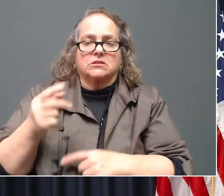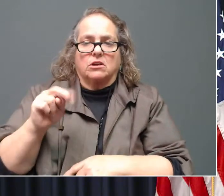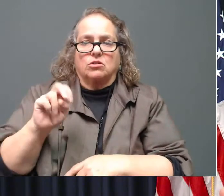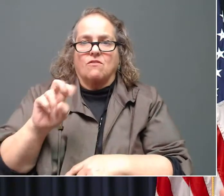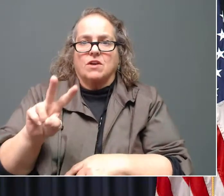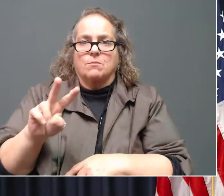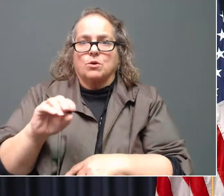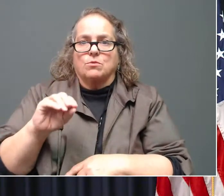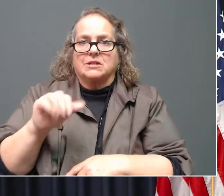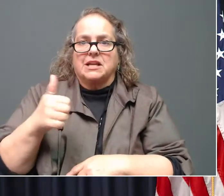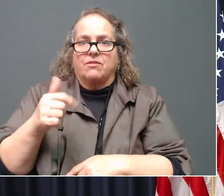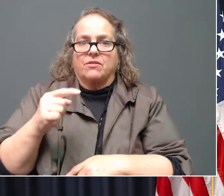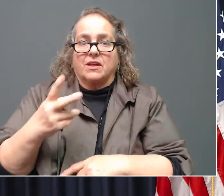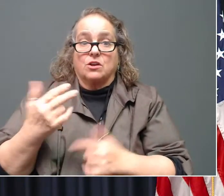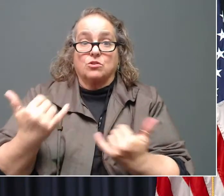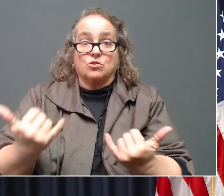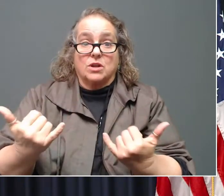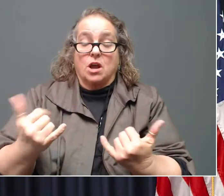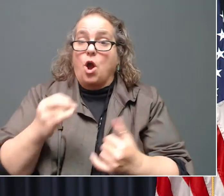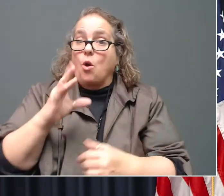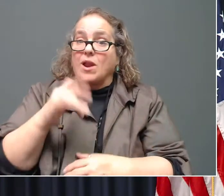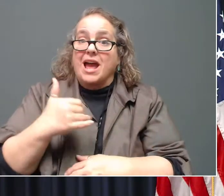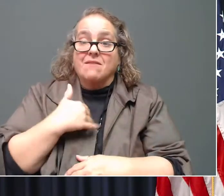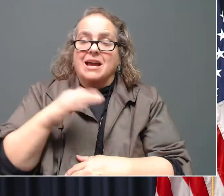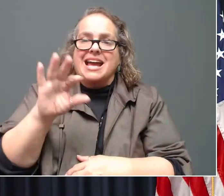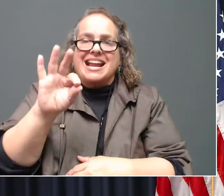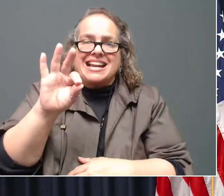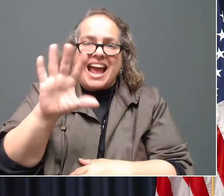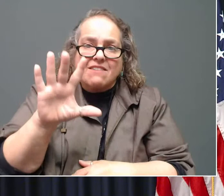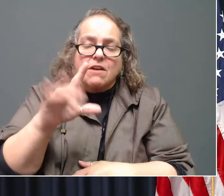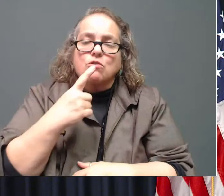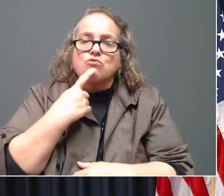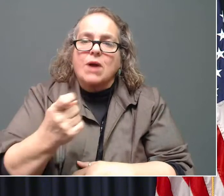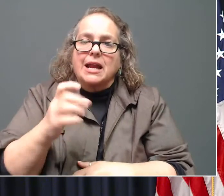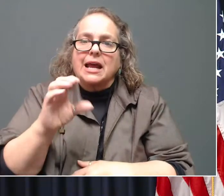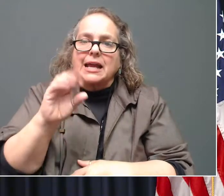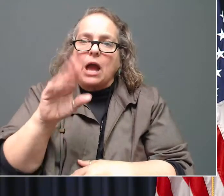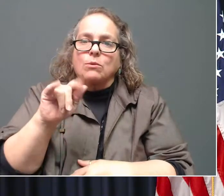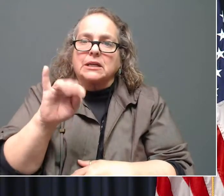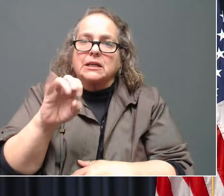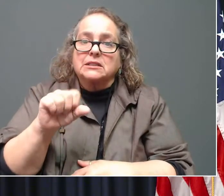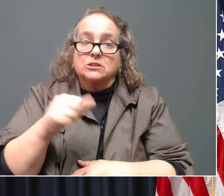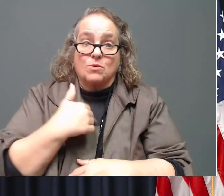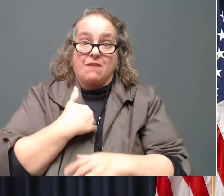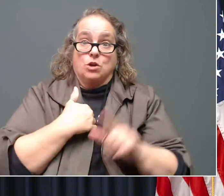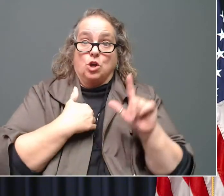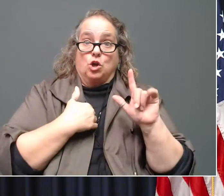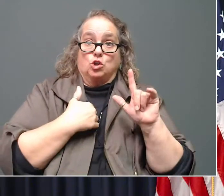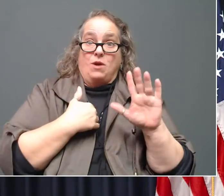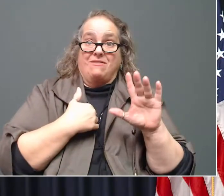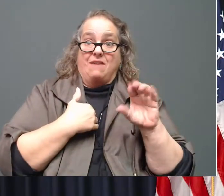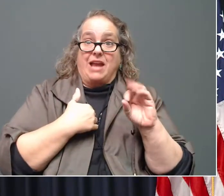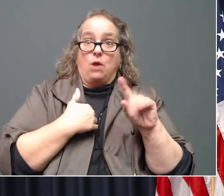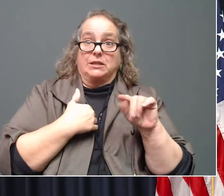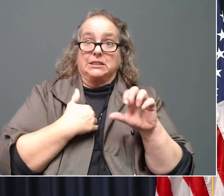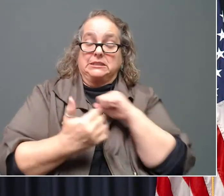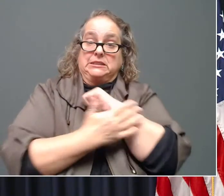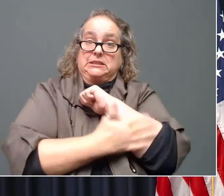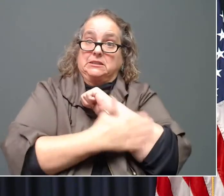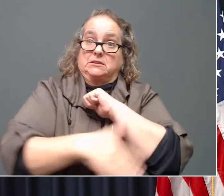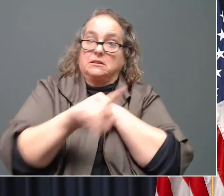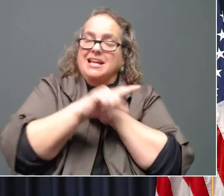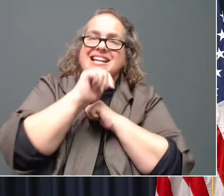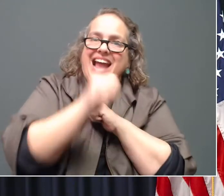have 95 red counties. That means we have 25 counties that aren't red. That's the most we have had, again, in a while.